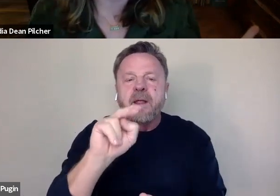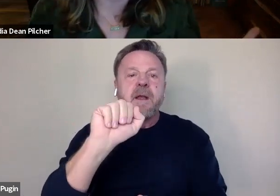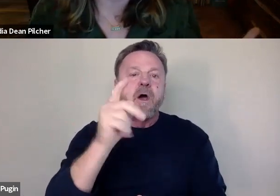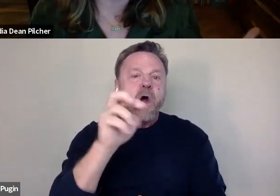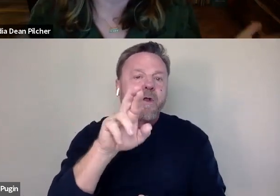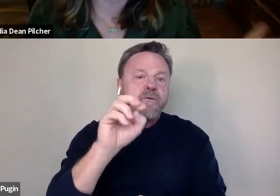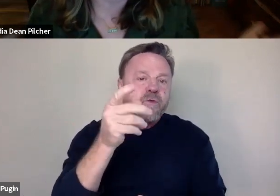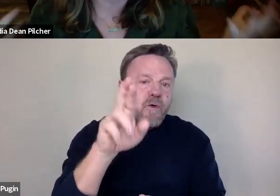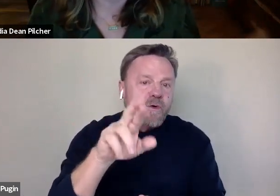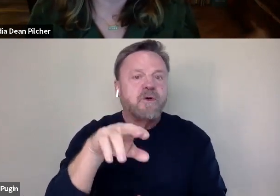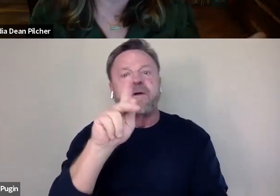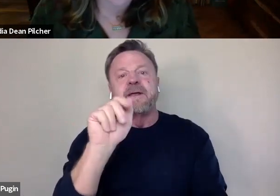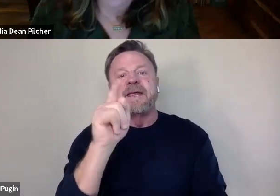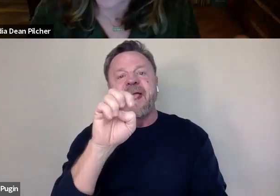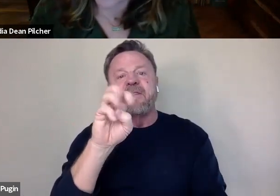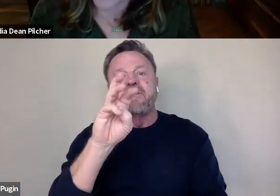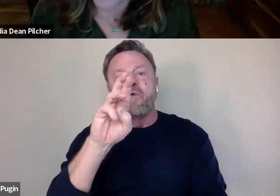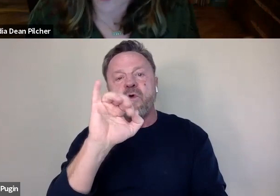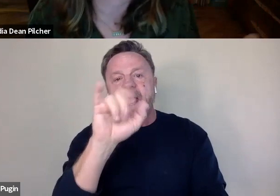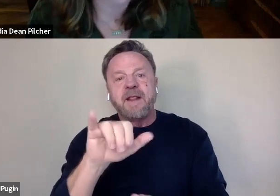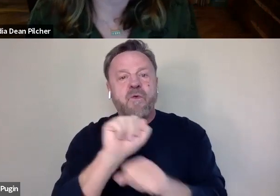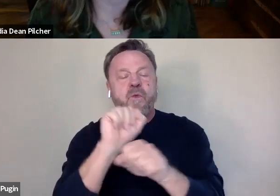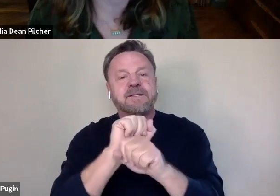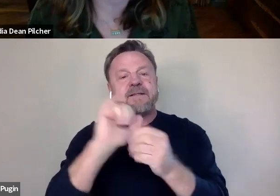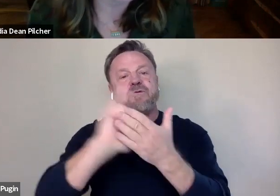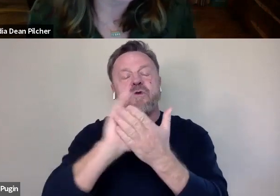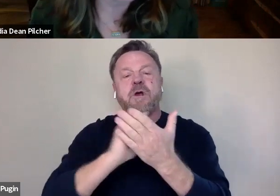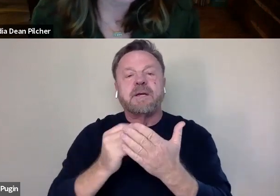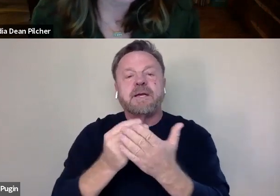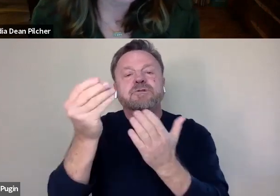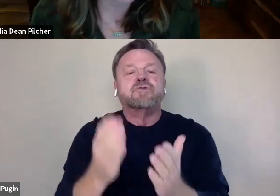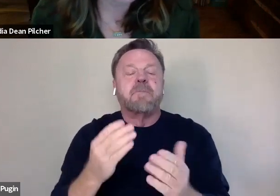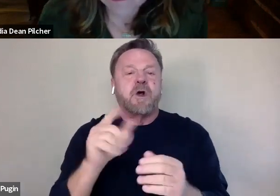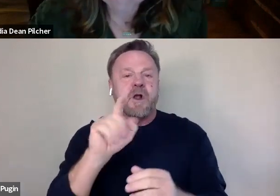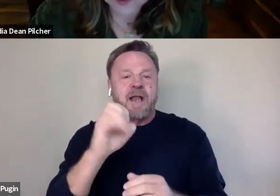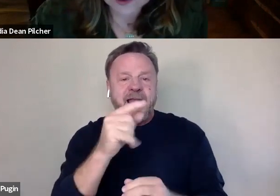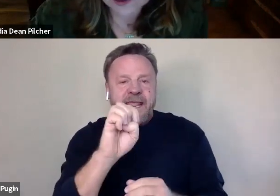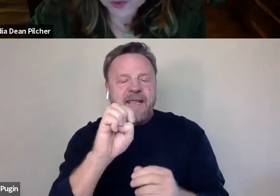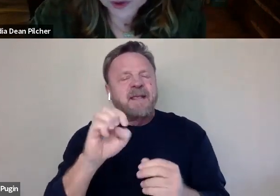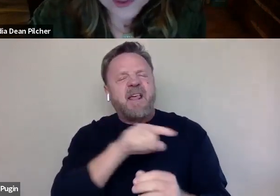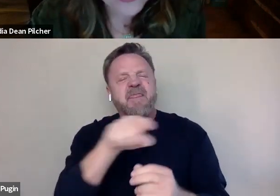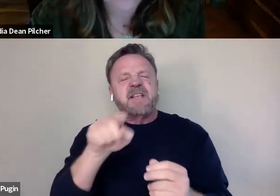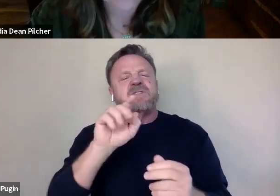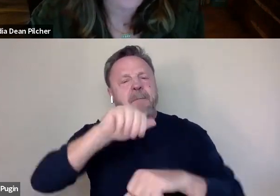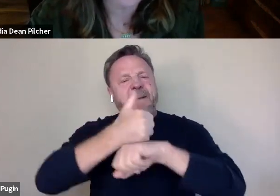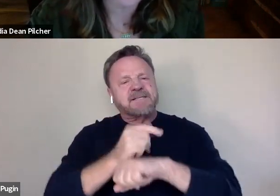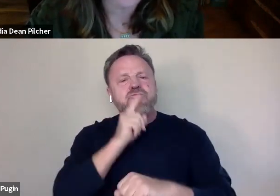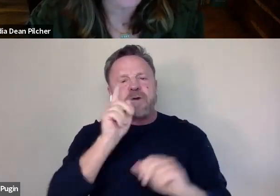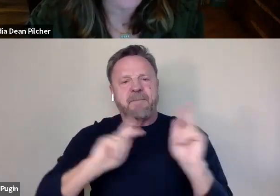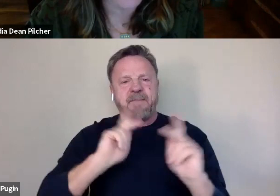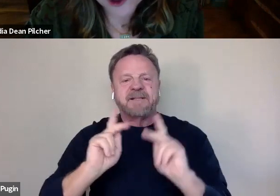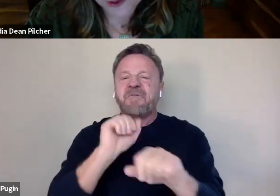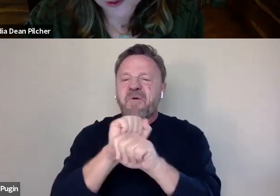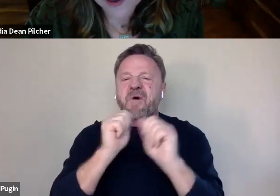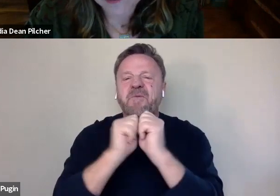Catherine Wiley, who works for the New Jersey Consumers League. These are all based on real people. So we worked with the casting director